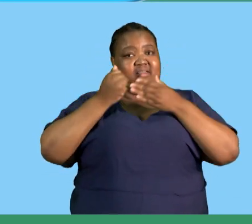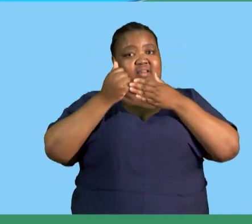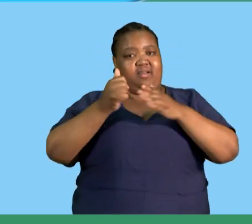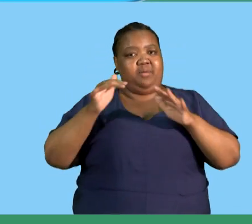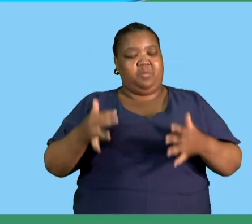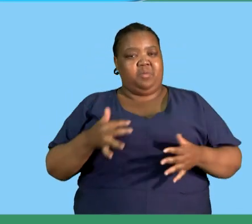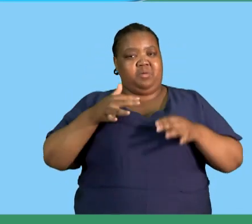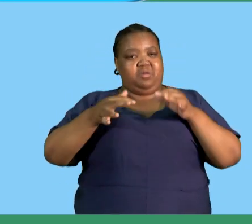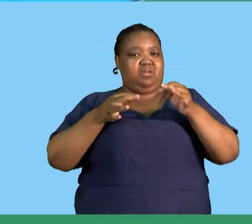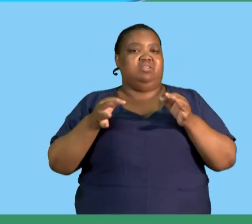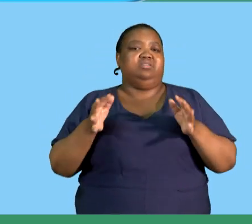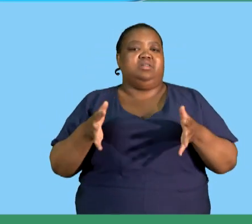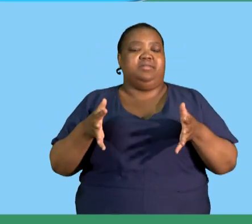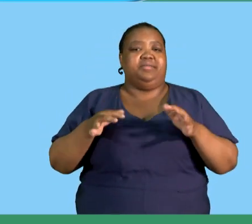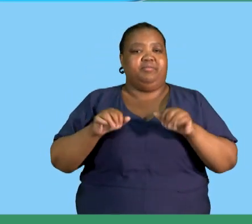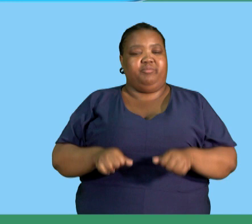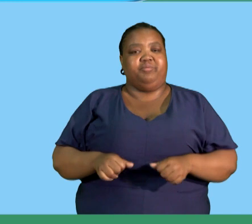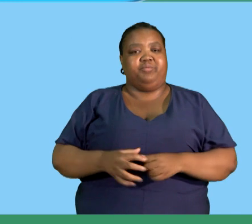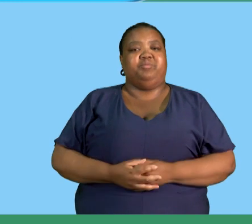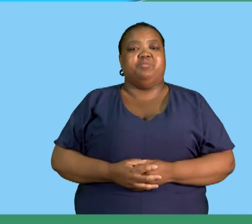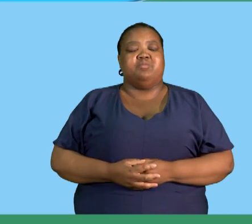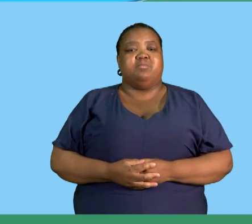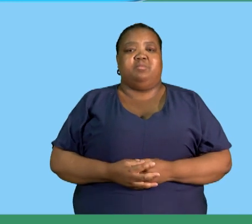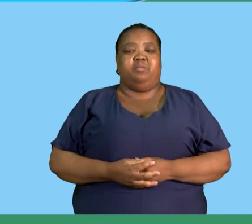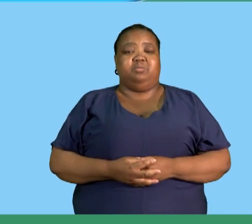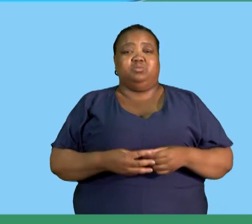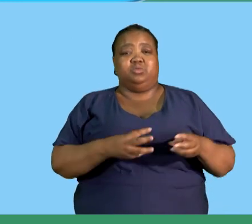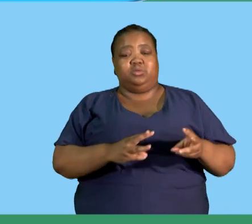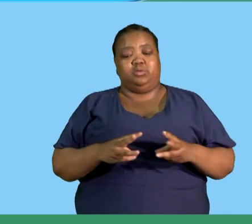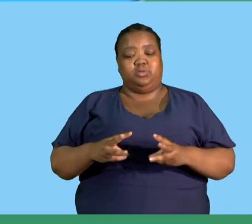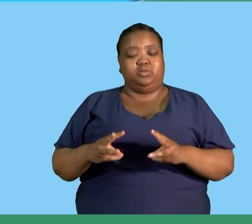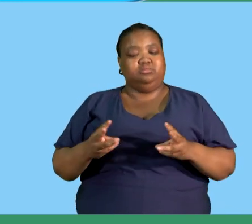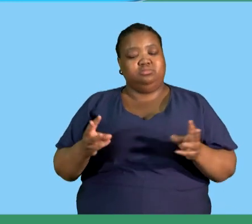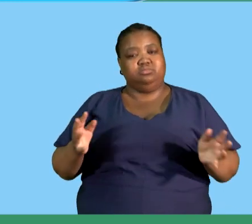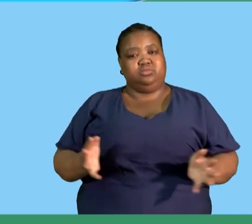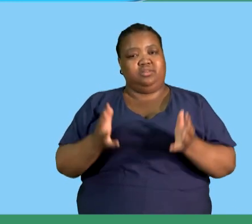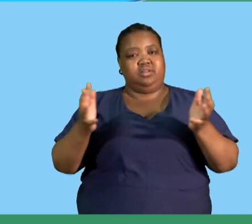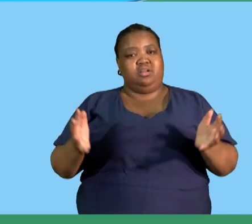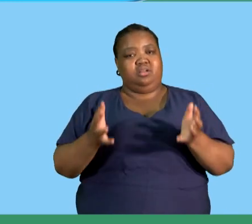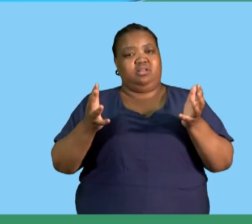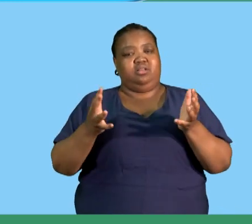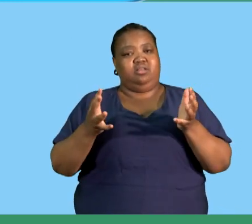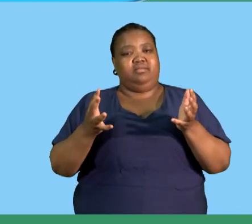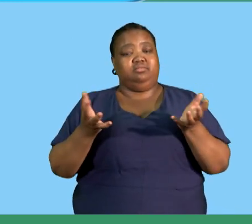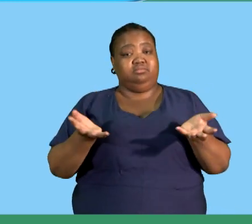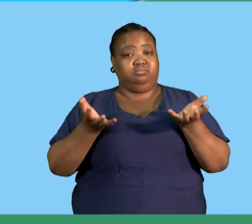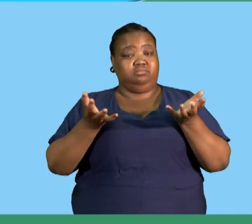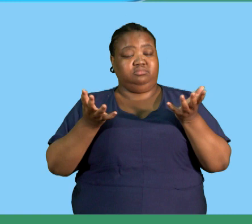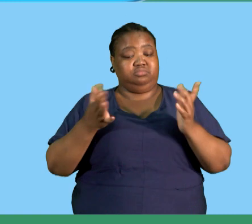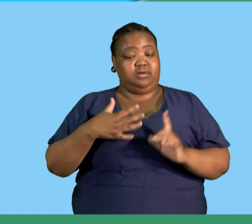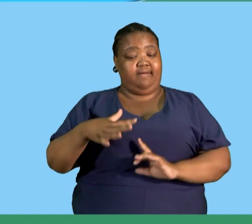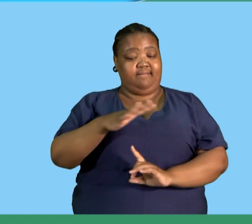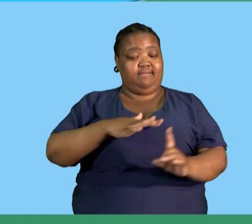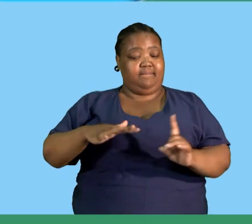We discussed the benefits of creative thinking, and then we also discussed on how or ways in which we can